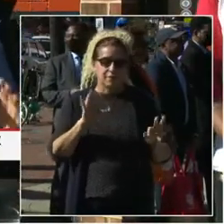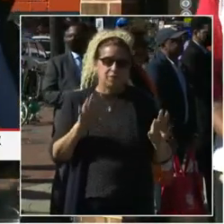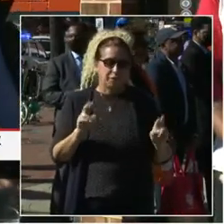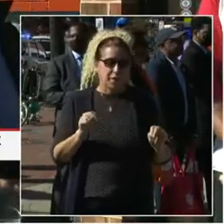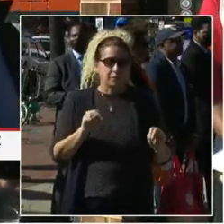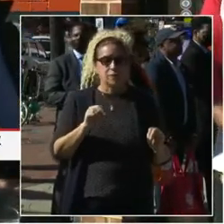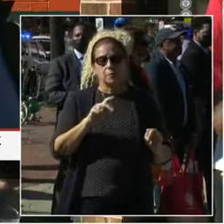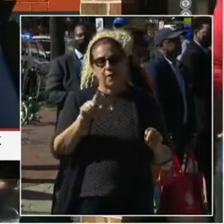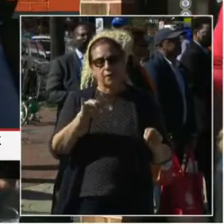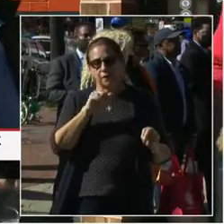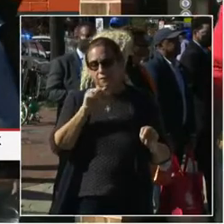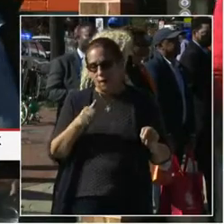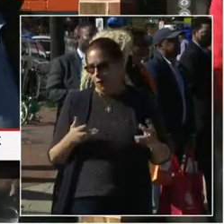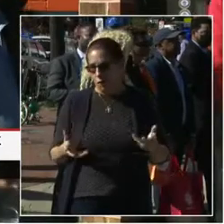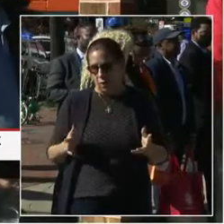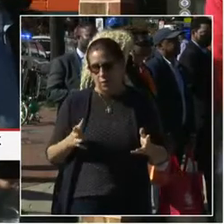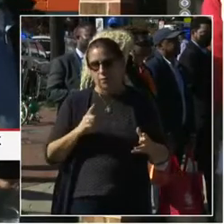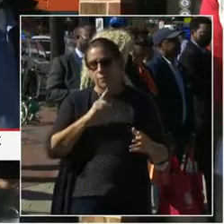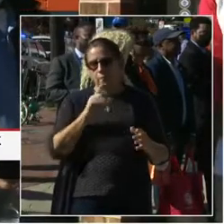and serving conventioneers